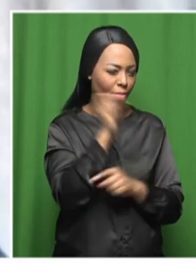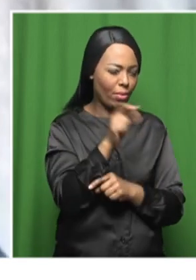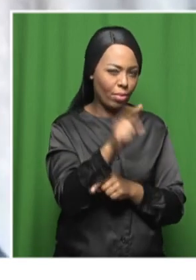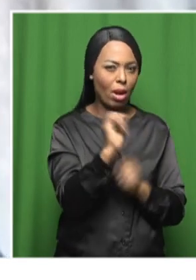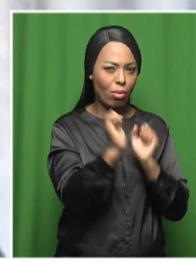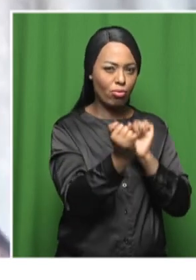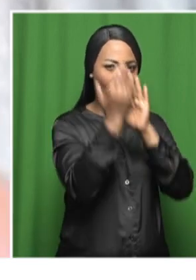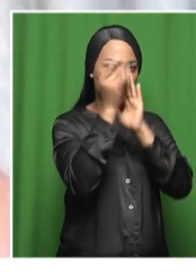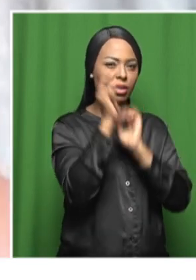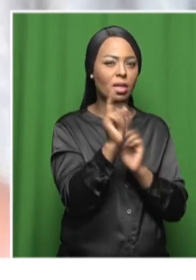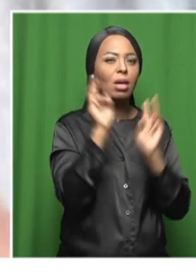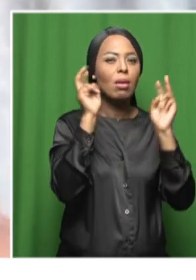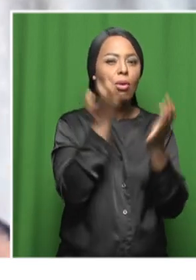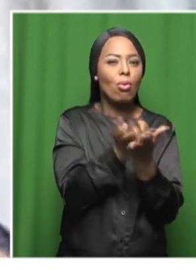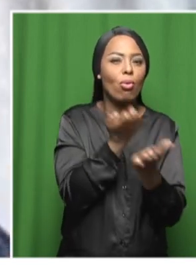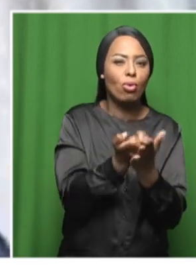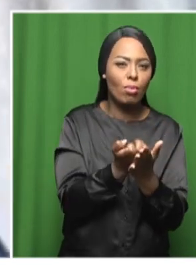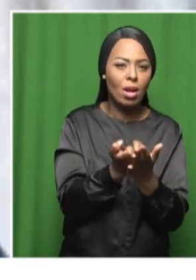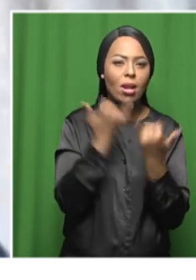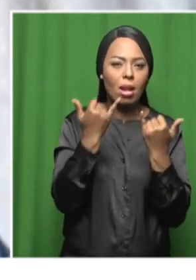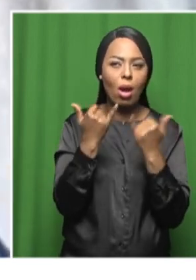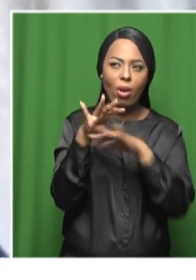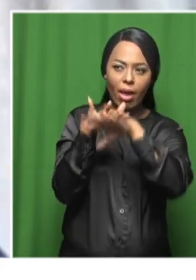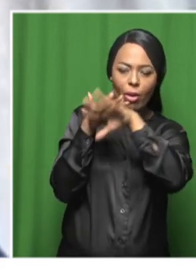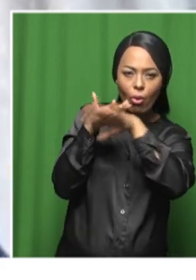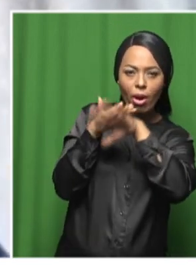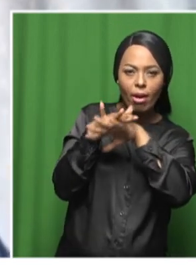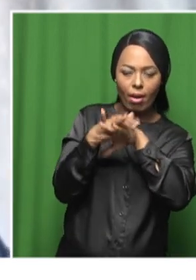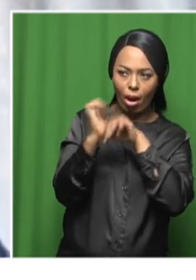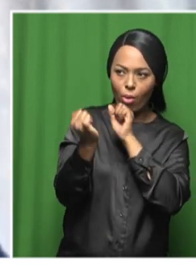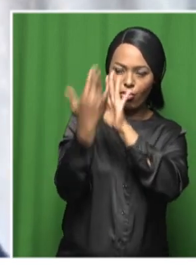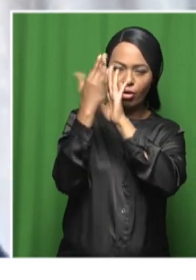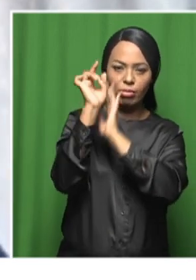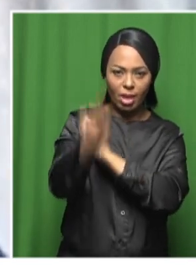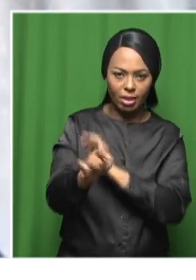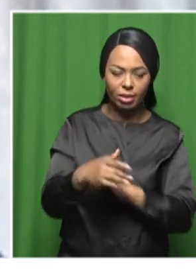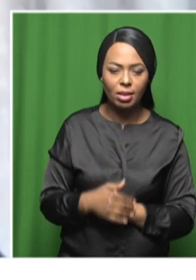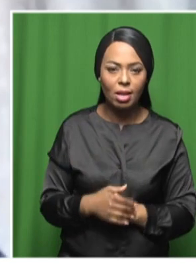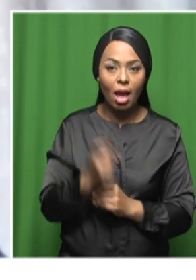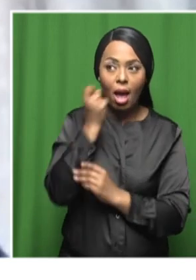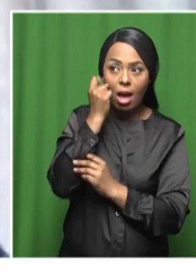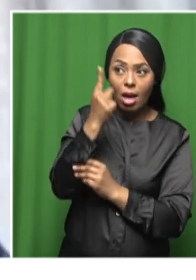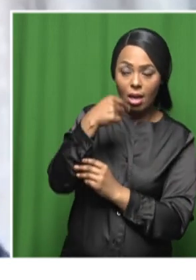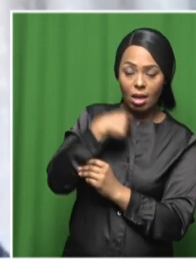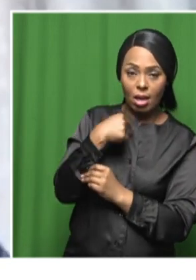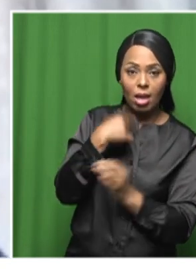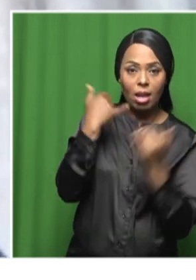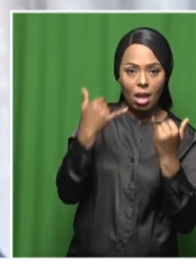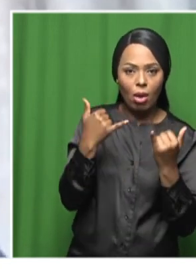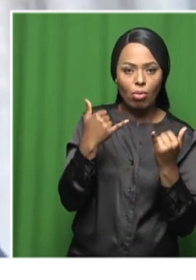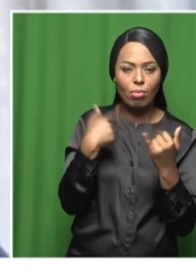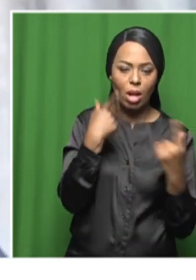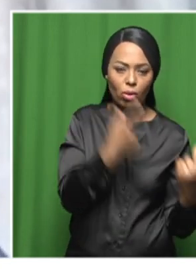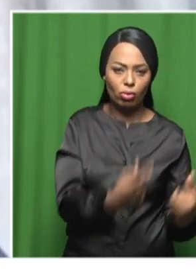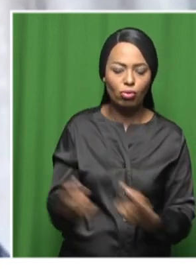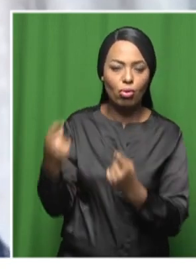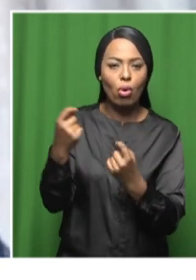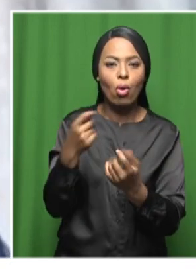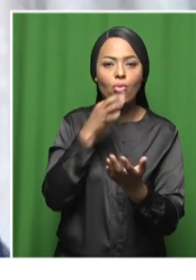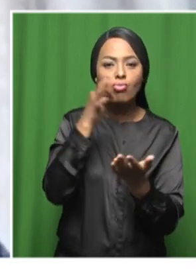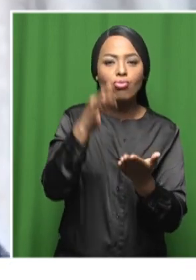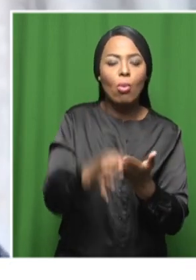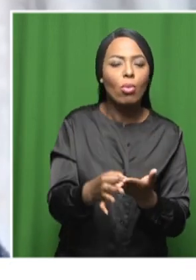to the economy and put a more networked approach in place. And in a sense, what I do with the proposals in the book